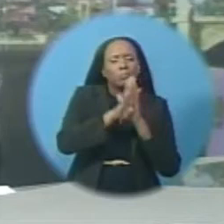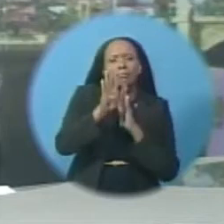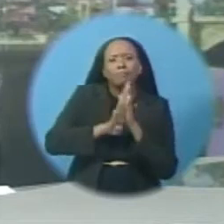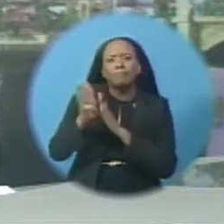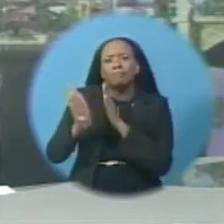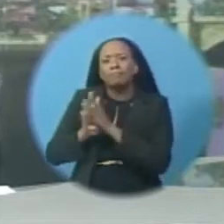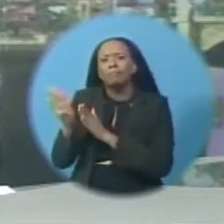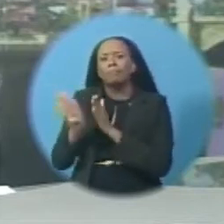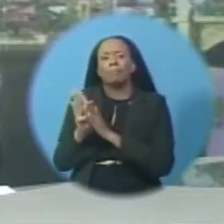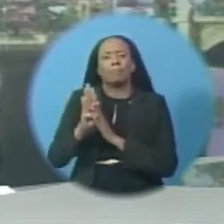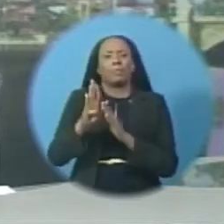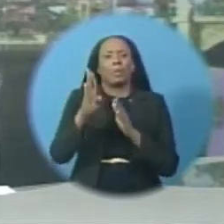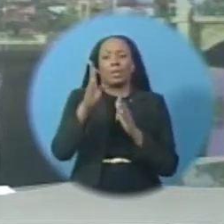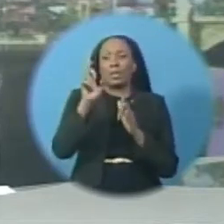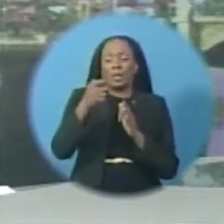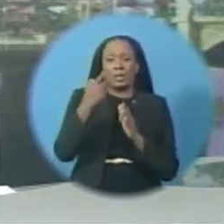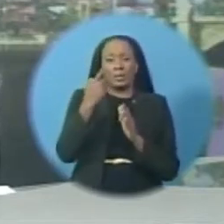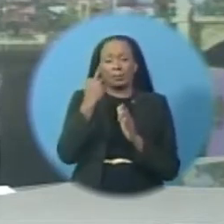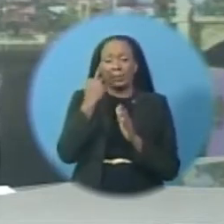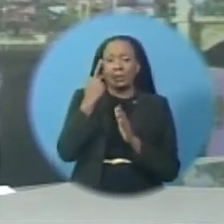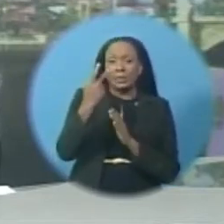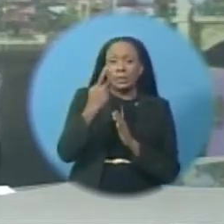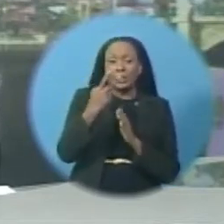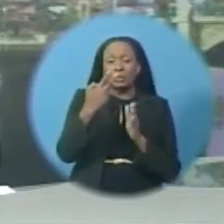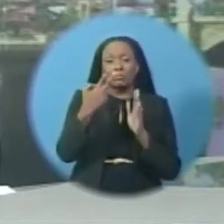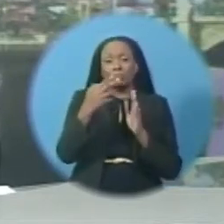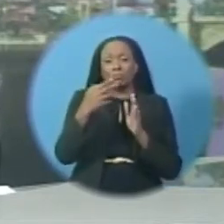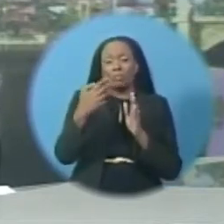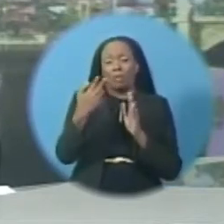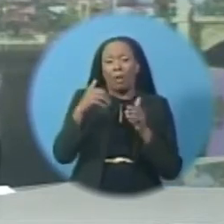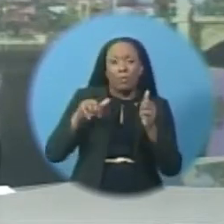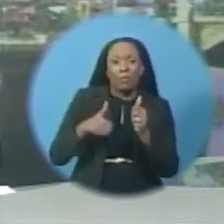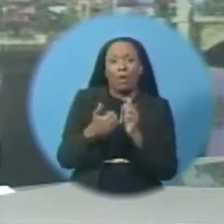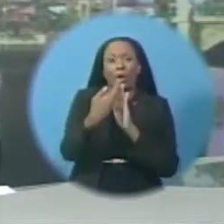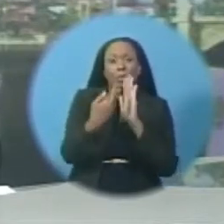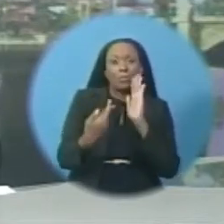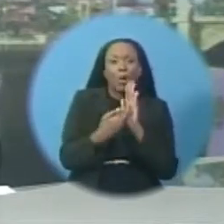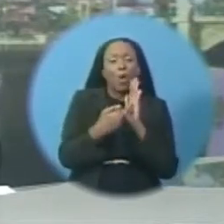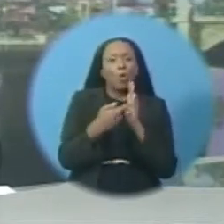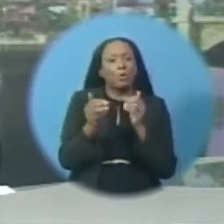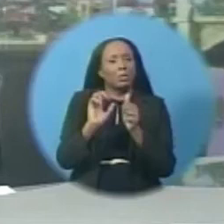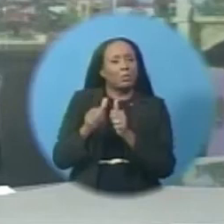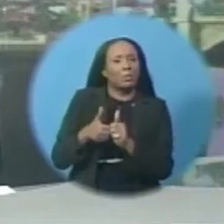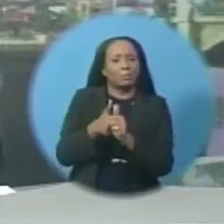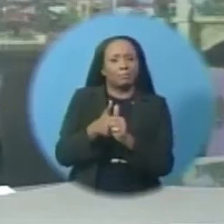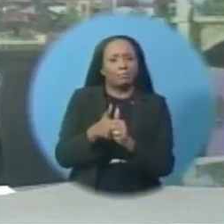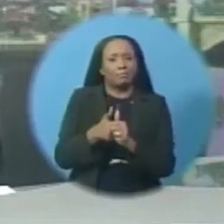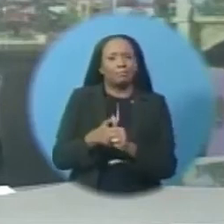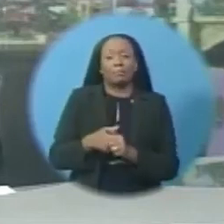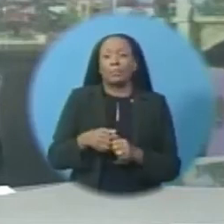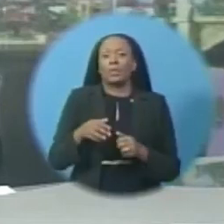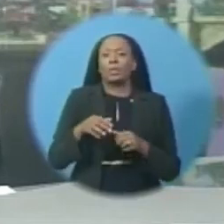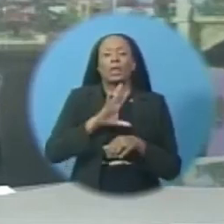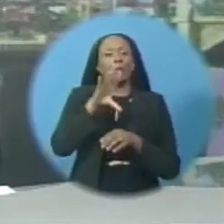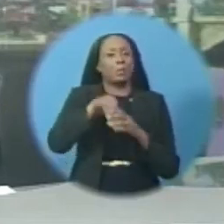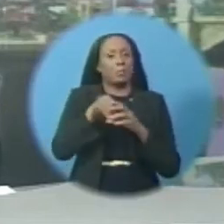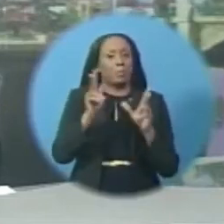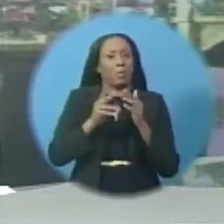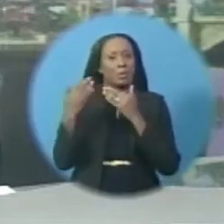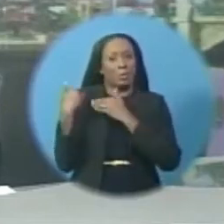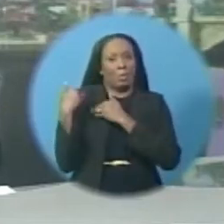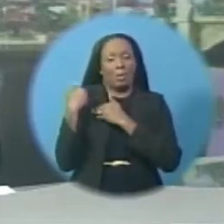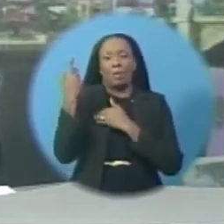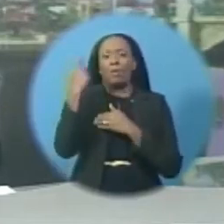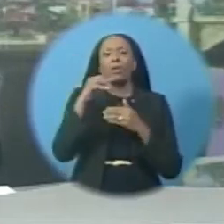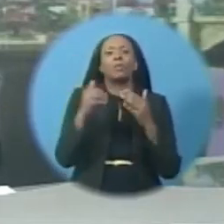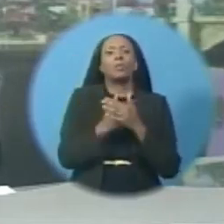need to stick to the guidelines laid down. According to him, that applies to those responsible for the Hyatt Hotel and any other